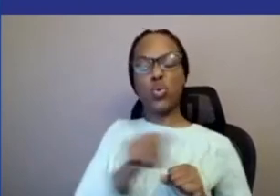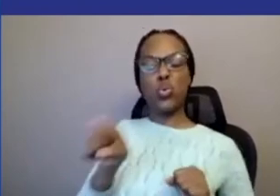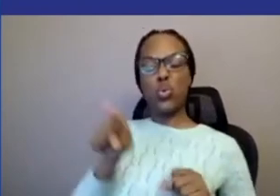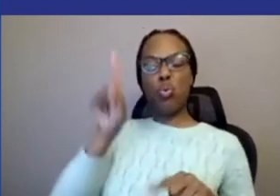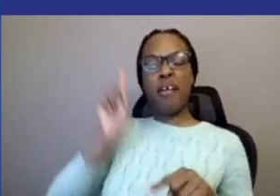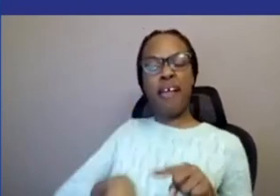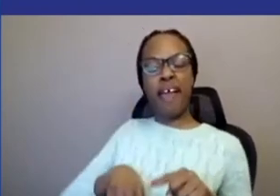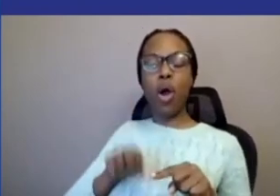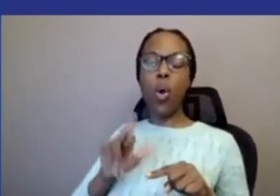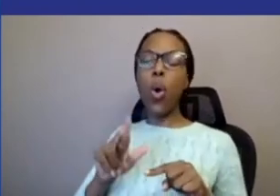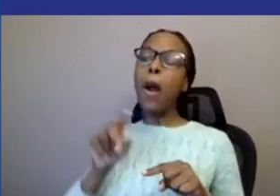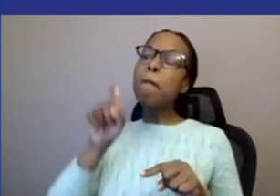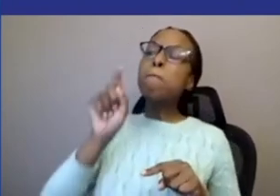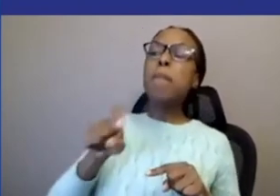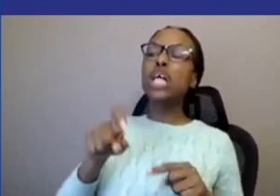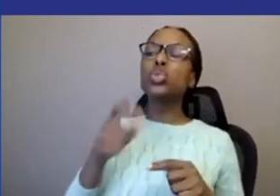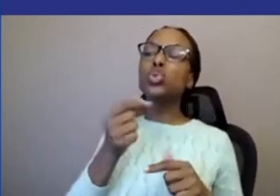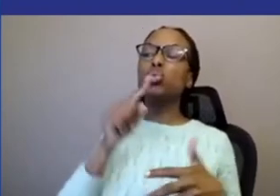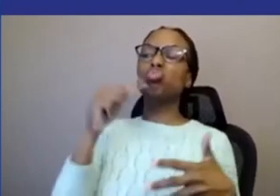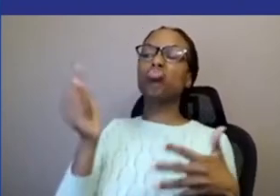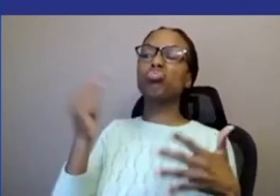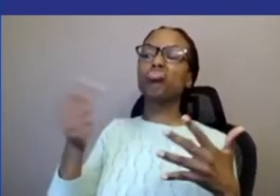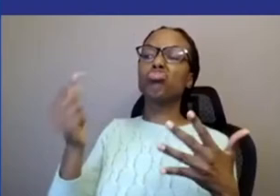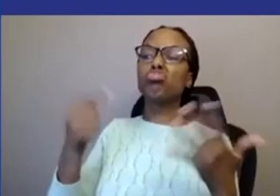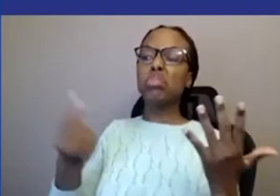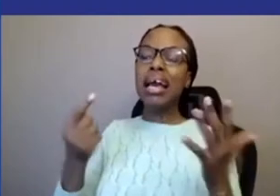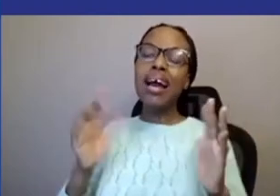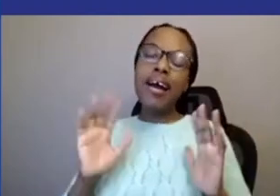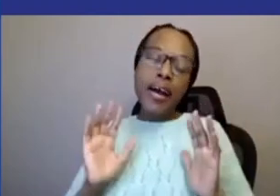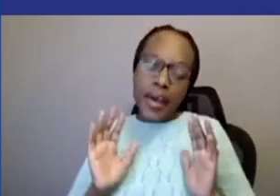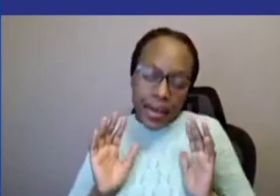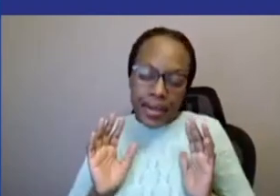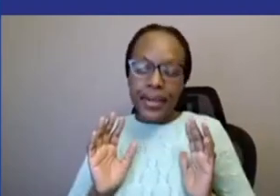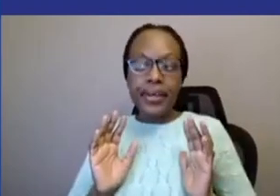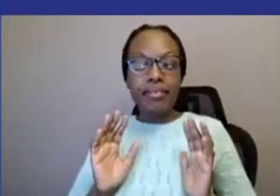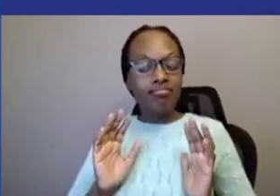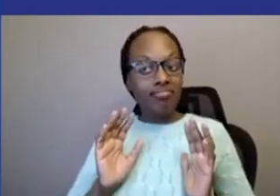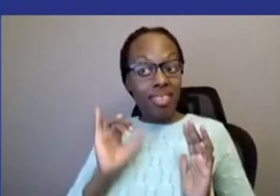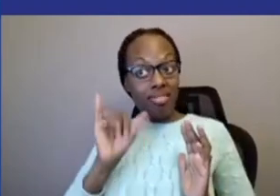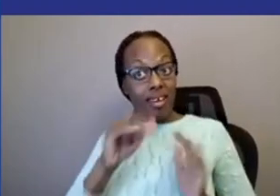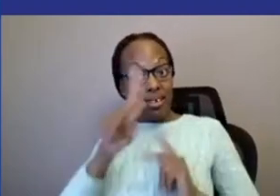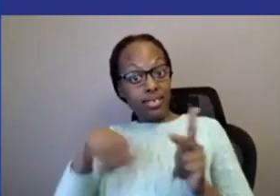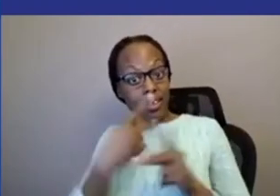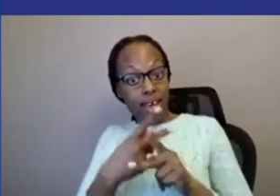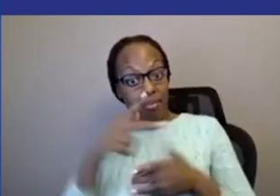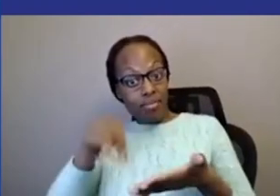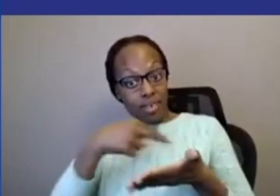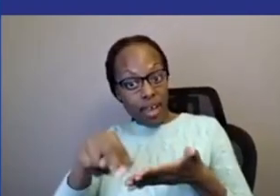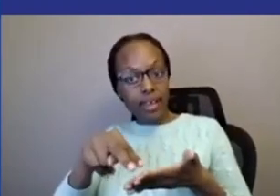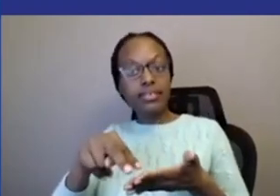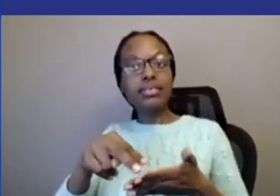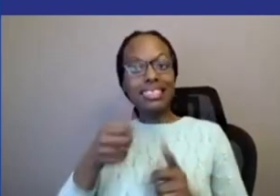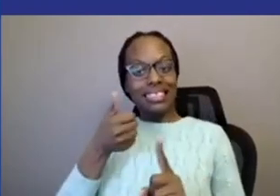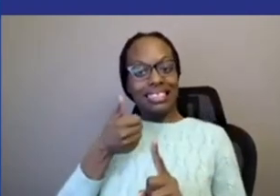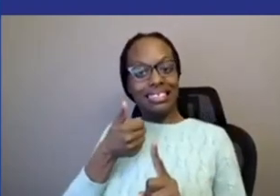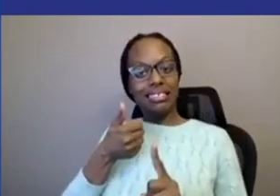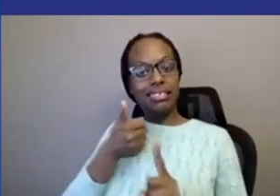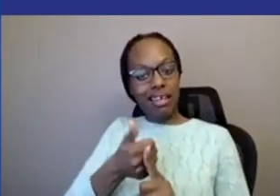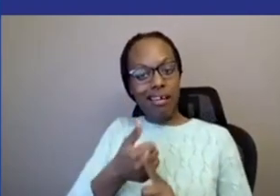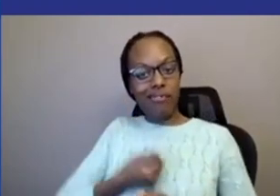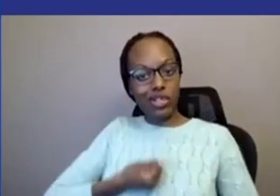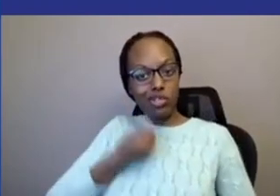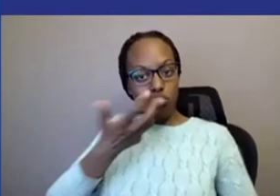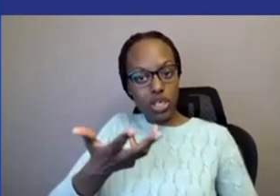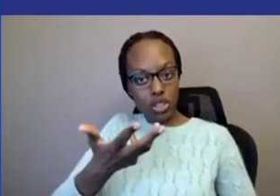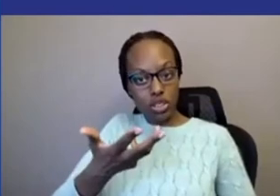done this way. It's a form of self-expression. Whatever works for you, do it while still honoring the integrity and